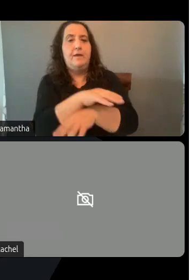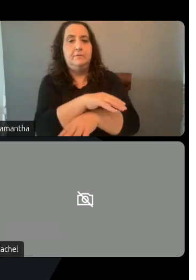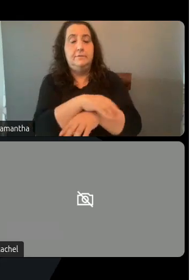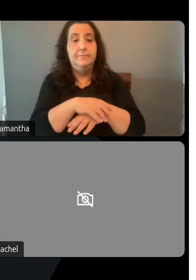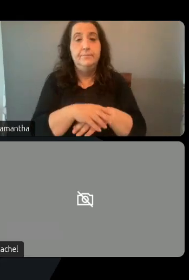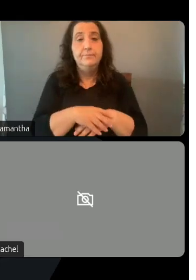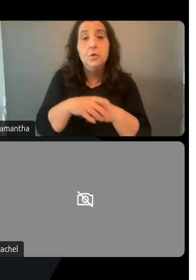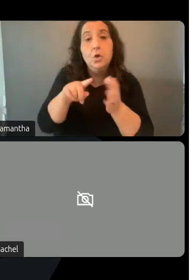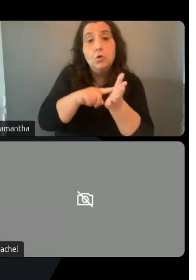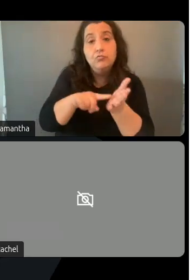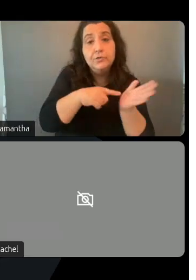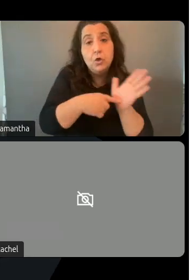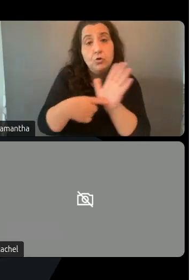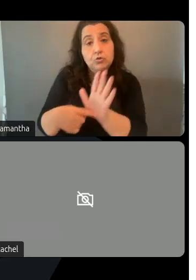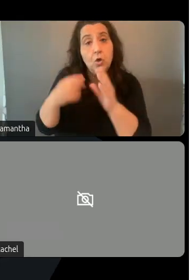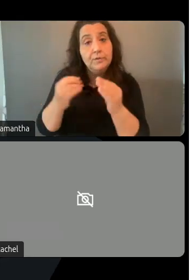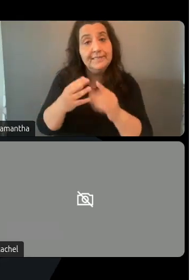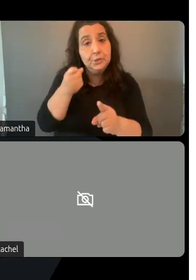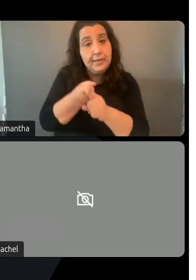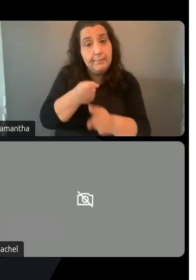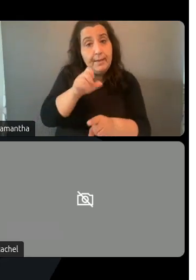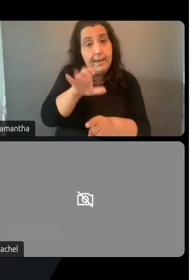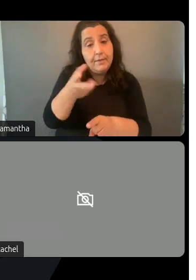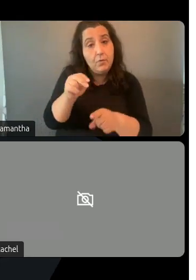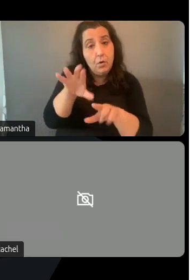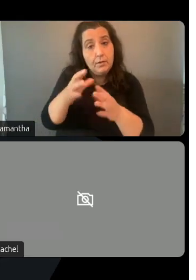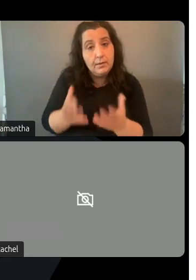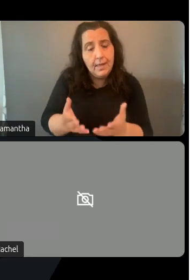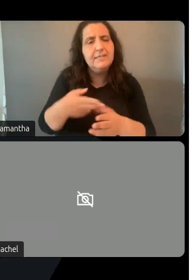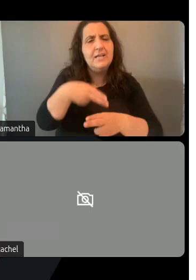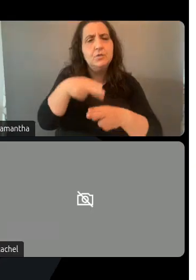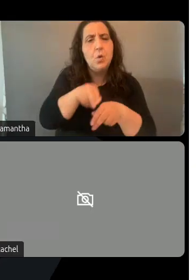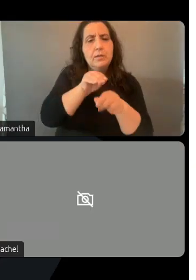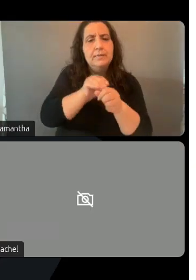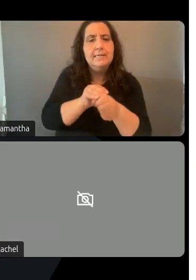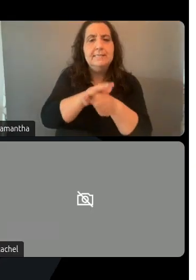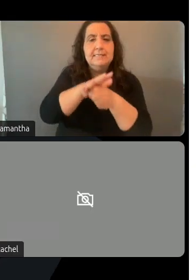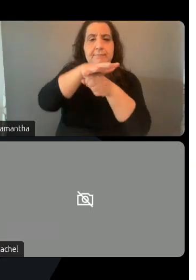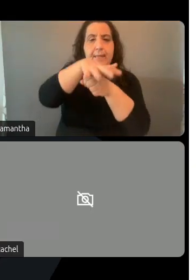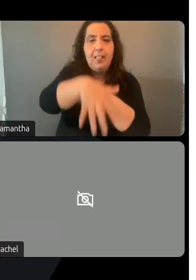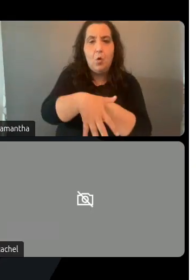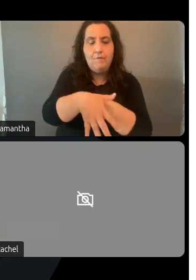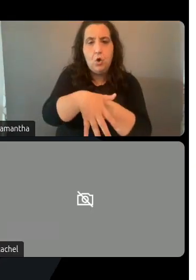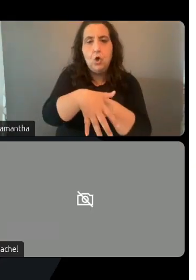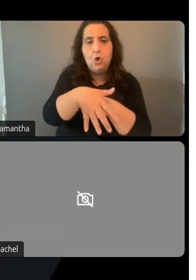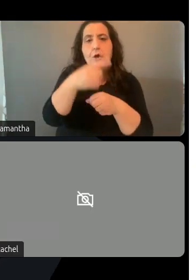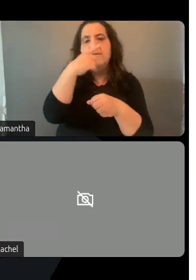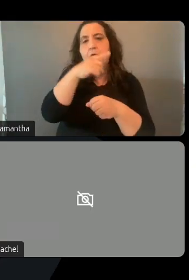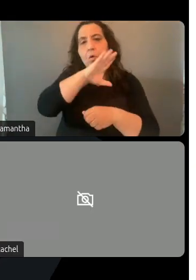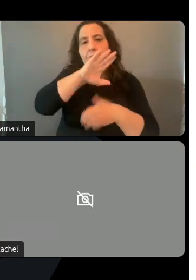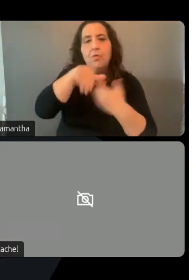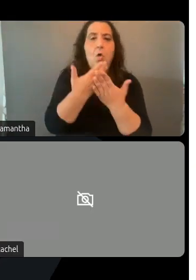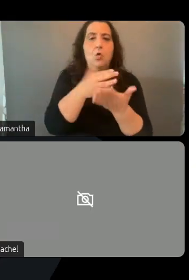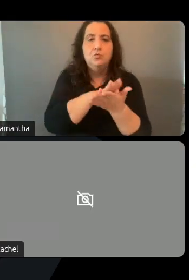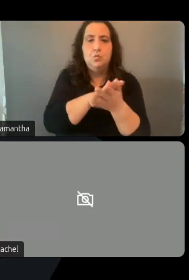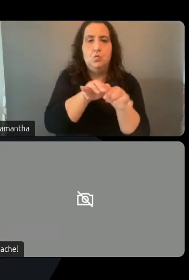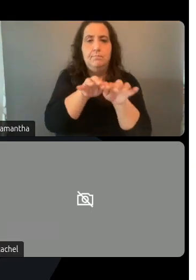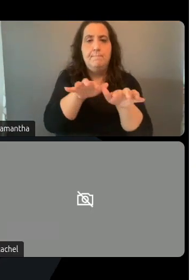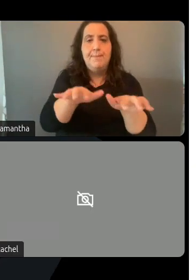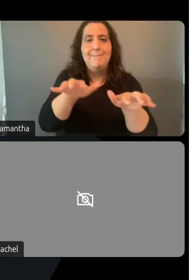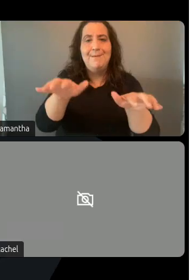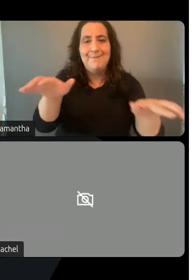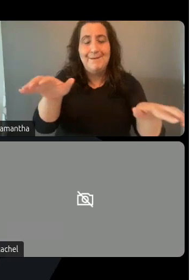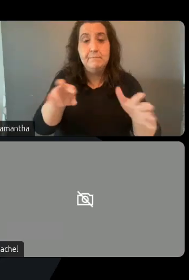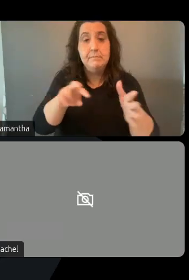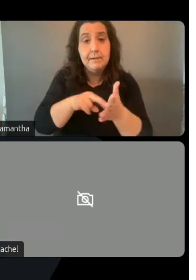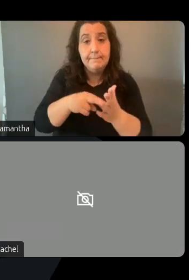Research has shown that a teacher's impact on their own class has what they call spillover effects for the entire school. When you make an impact on students